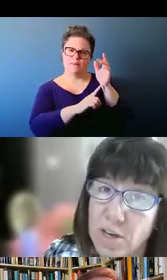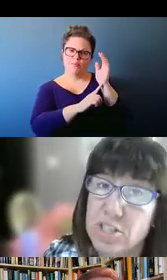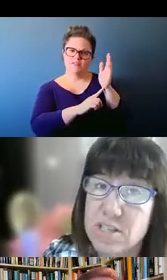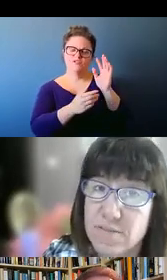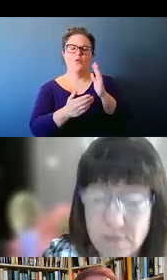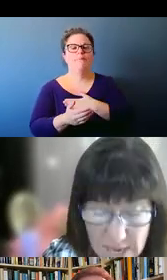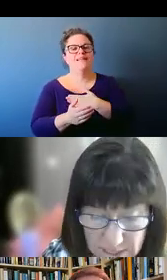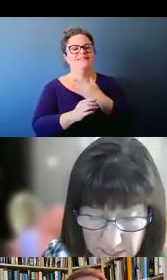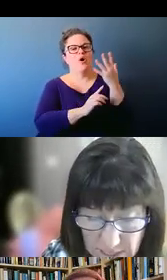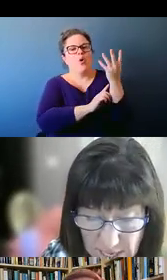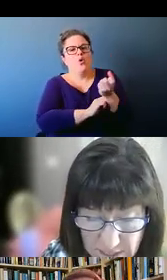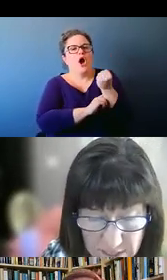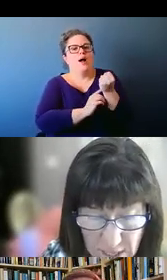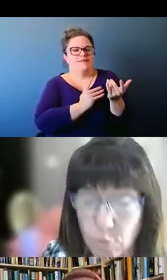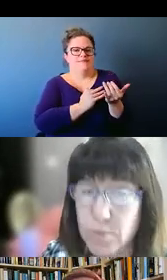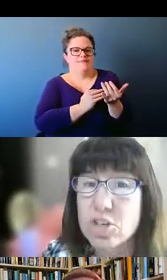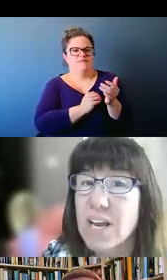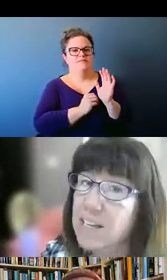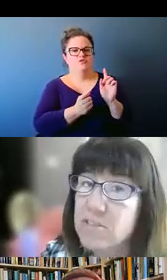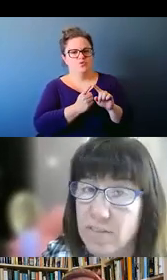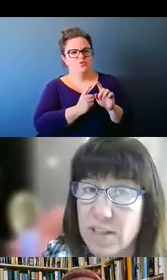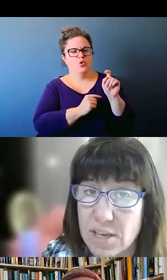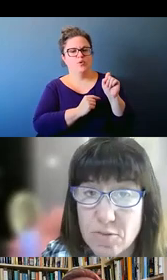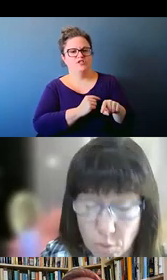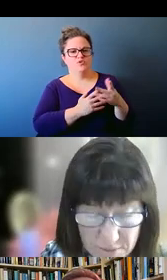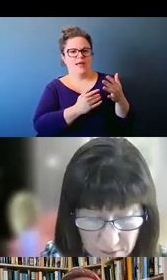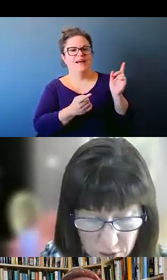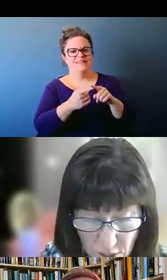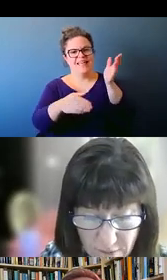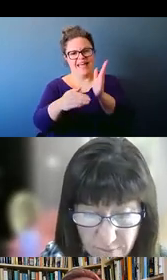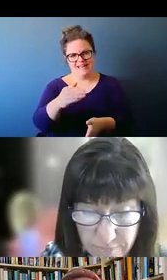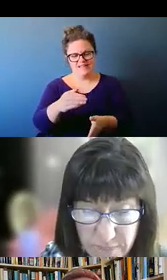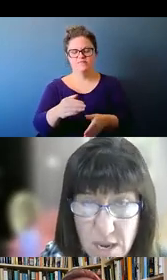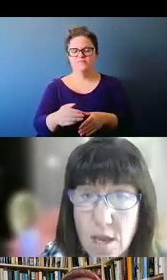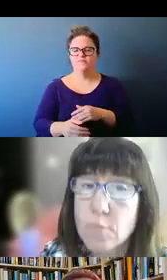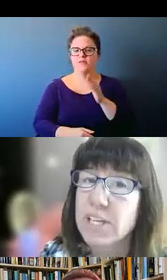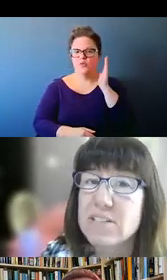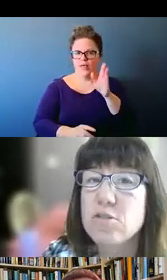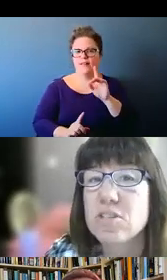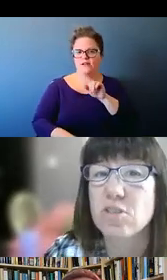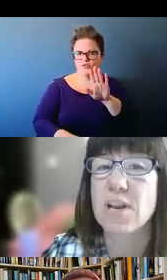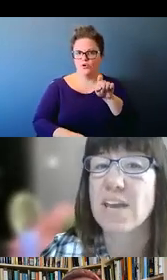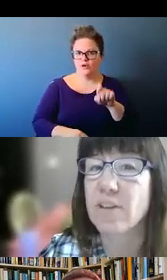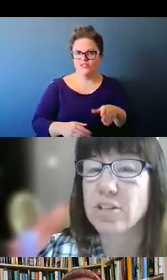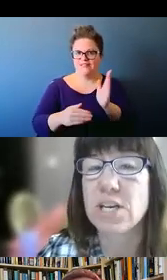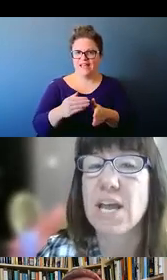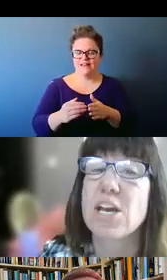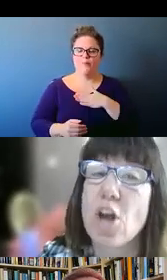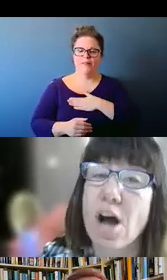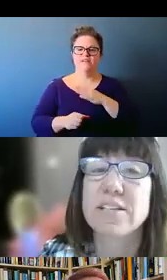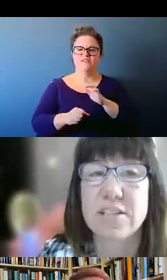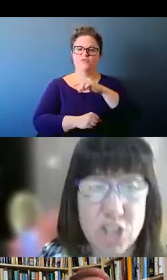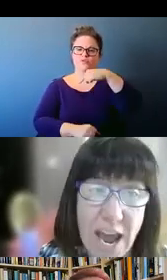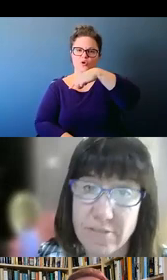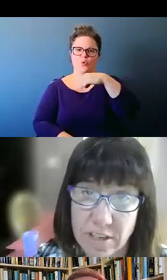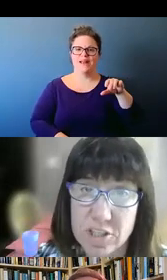your questions if you can until the end, and we'll be sure to answer everything before we finish off. Please use the Q&A function and